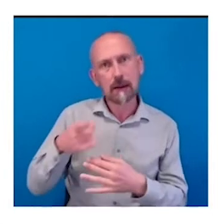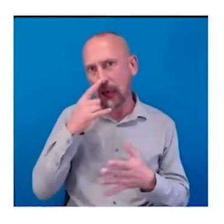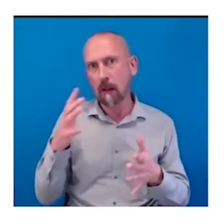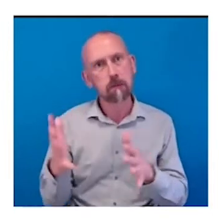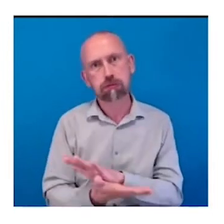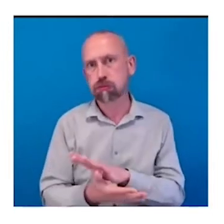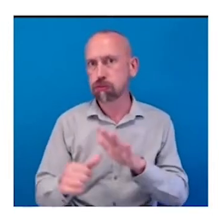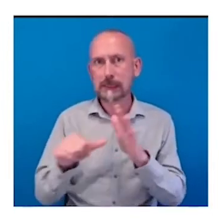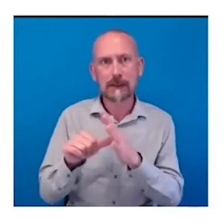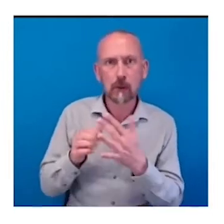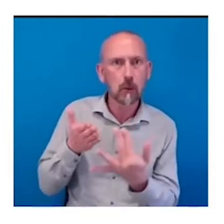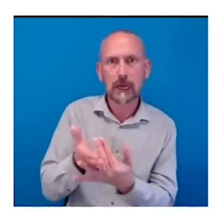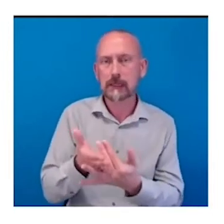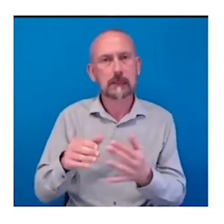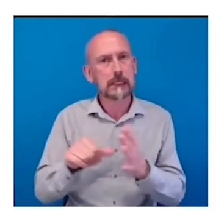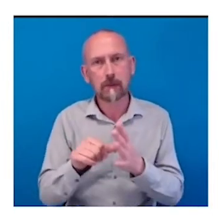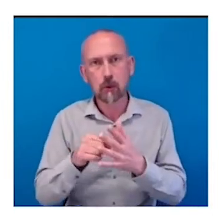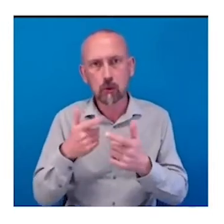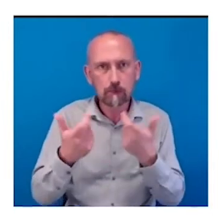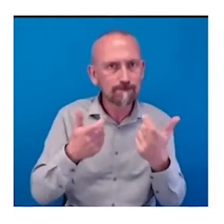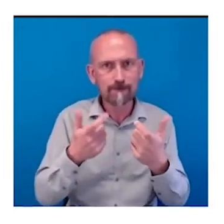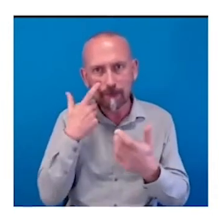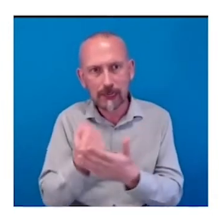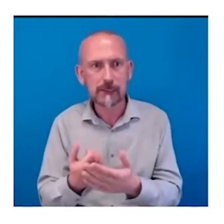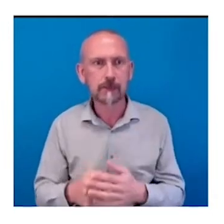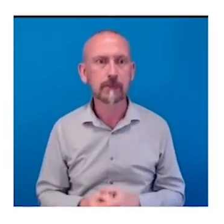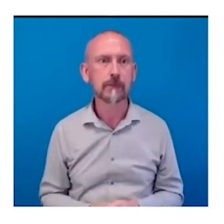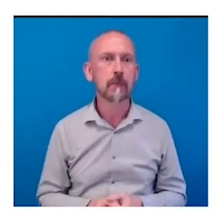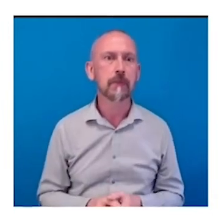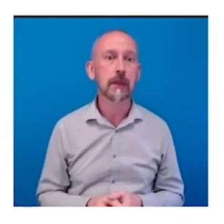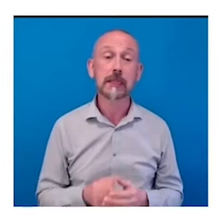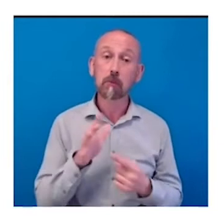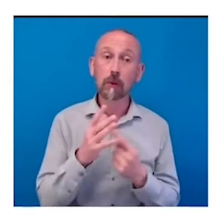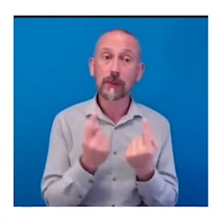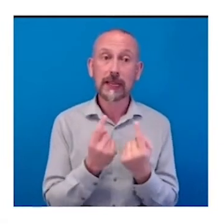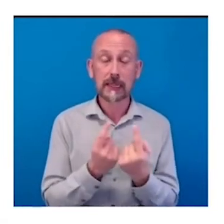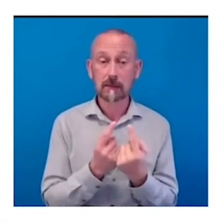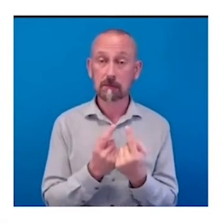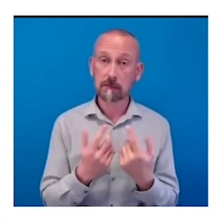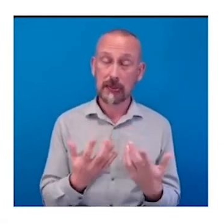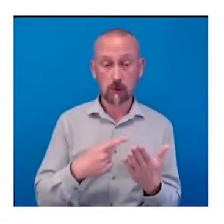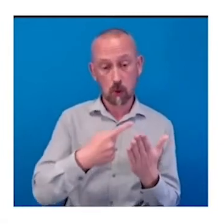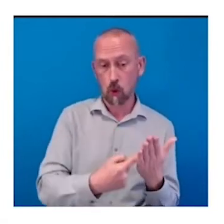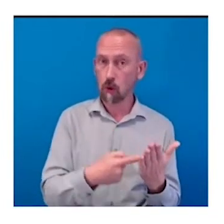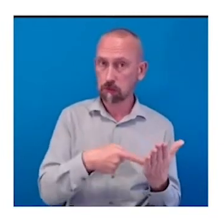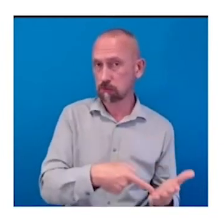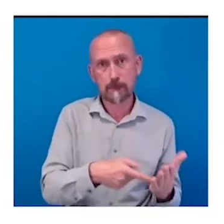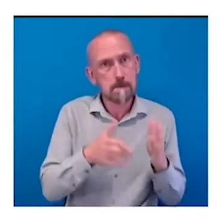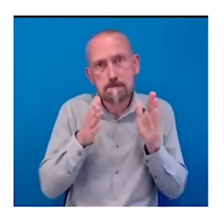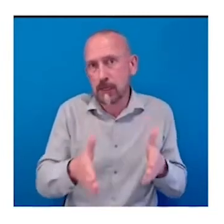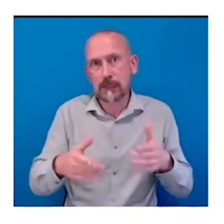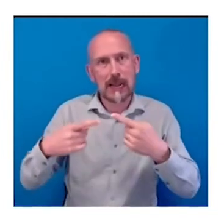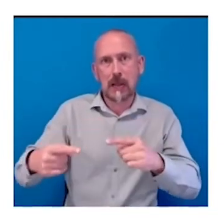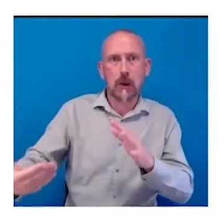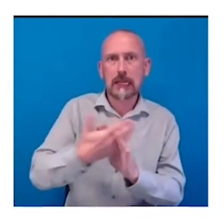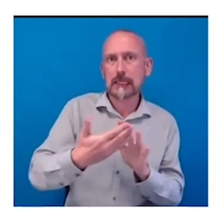people. Importantly, accessibility to electronic documents is a right that's protected by law in pretty much every country in the